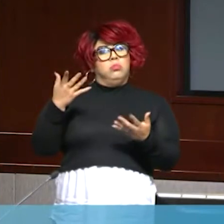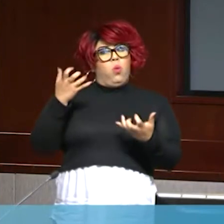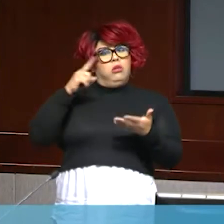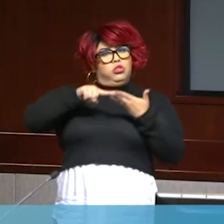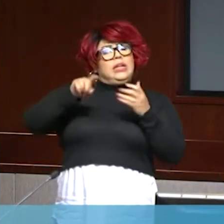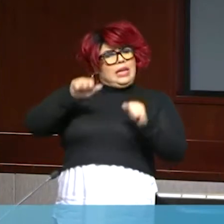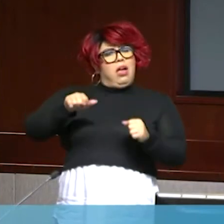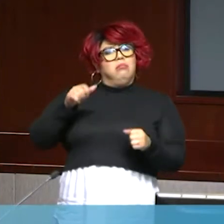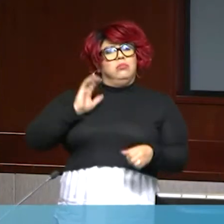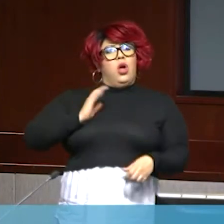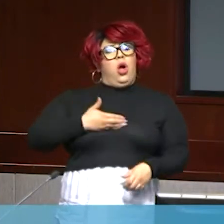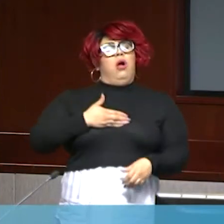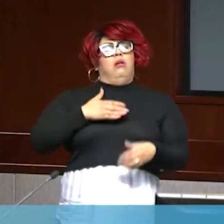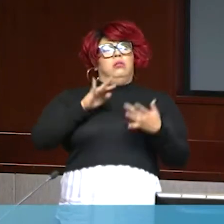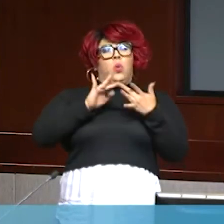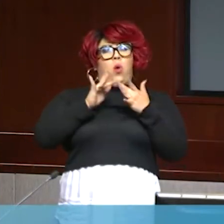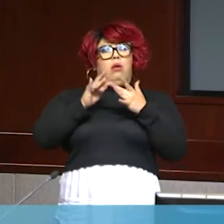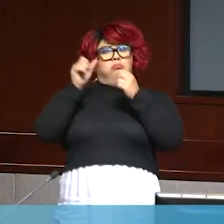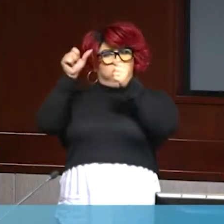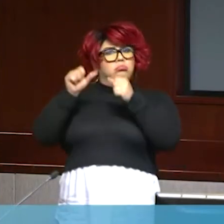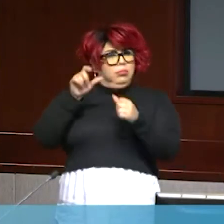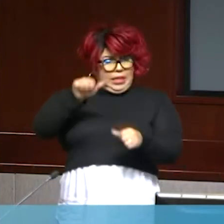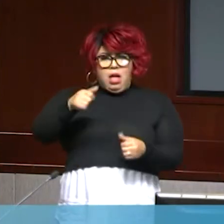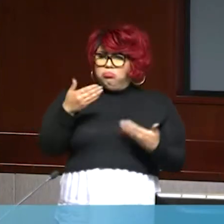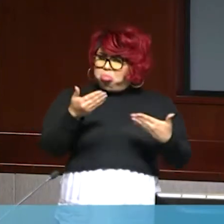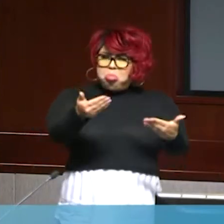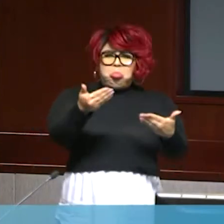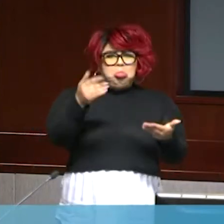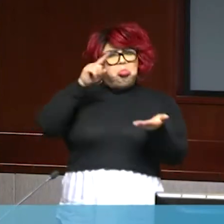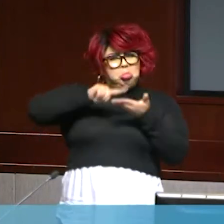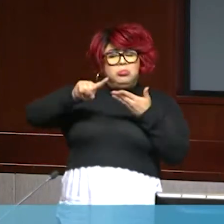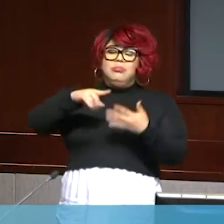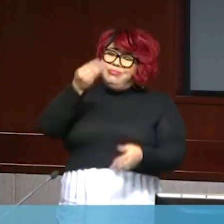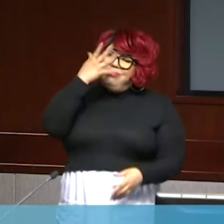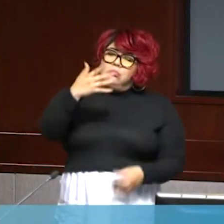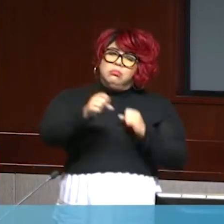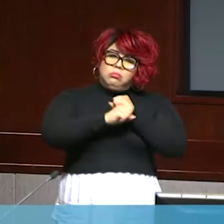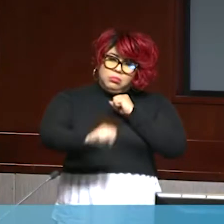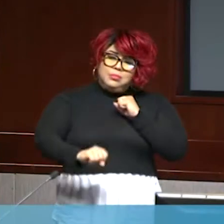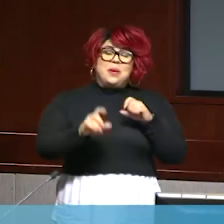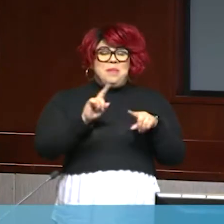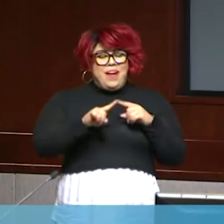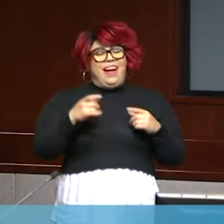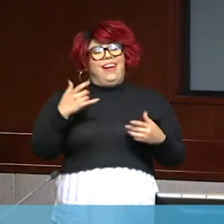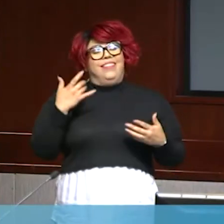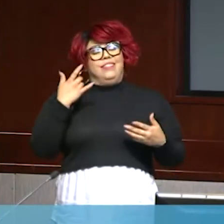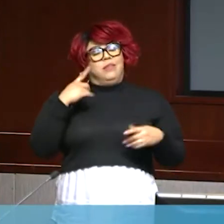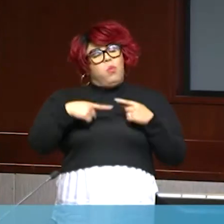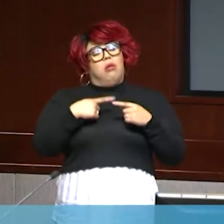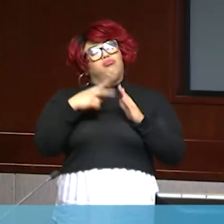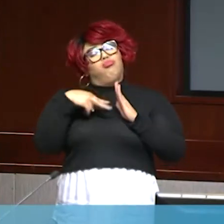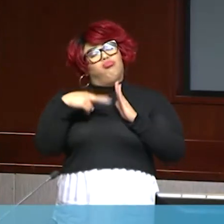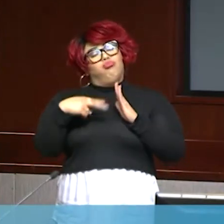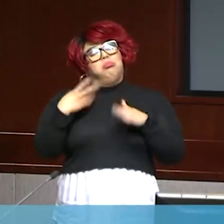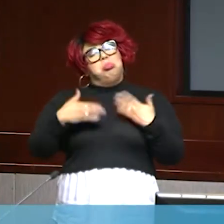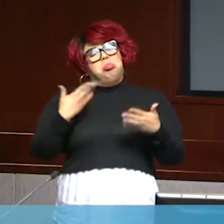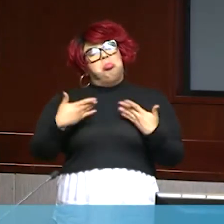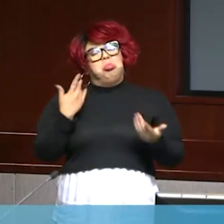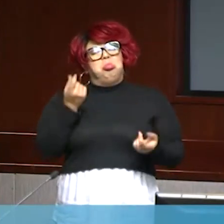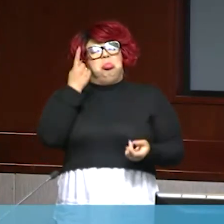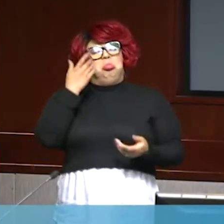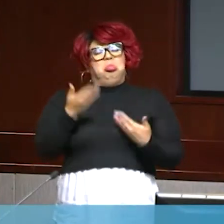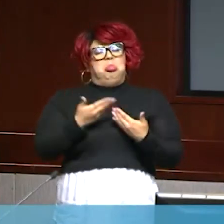as the county's website, and we would encourage you to go check them out. They're a little lengthy, but once you've read a few of them, you kind of get the rhythm. So